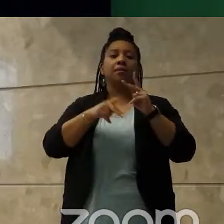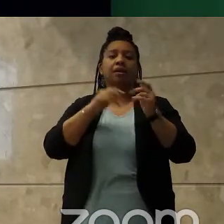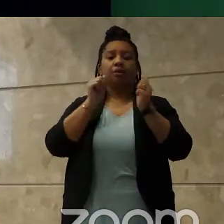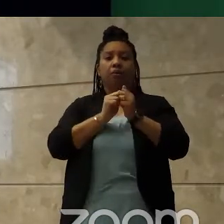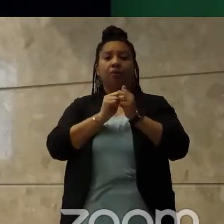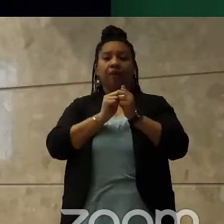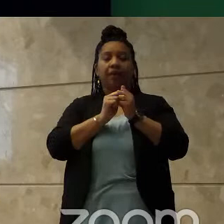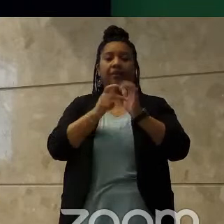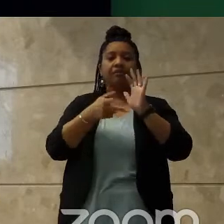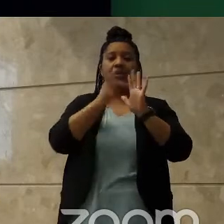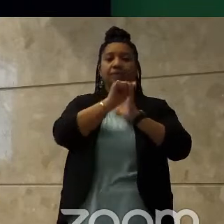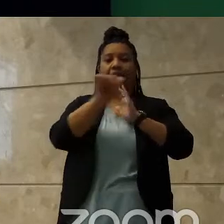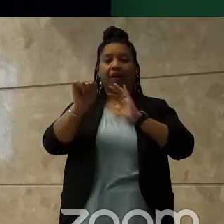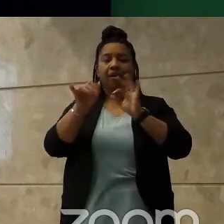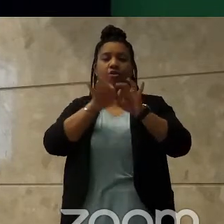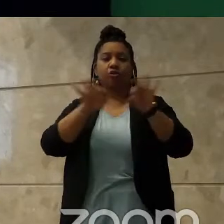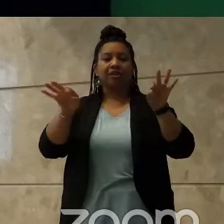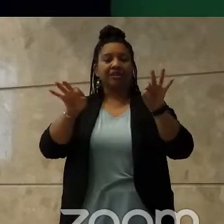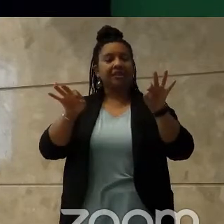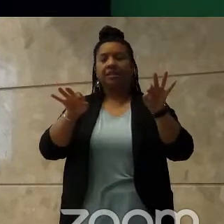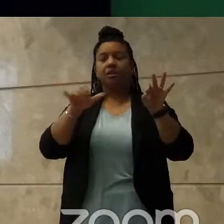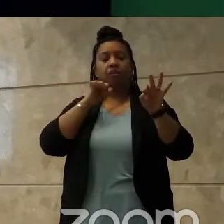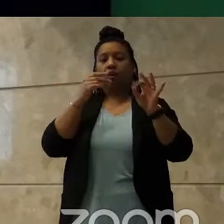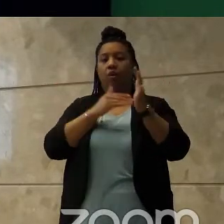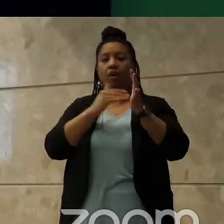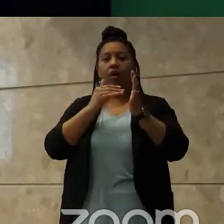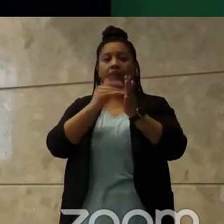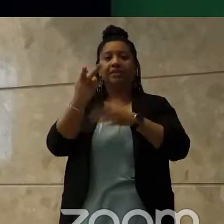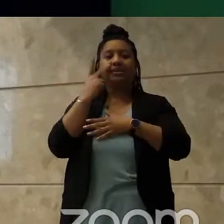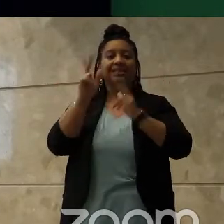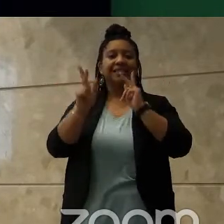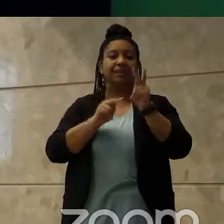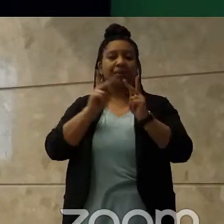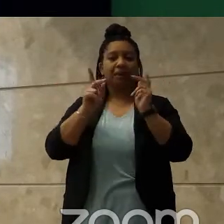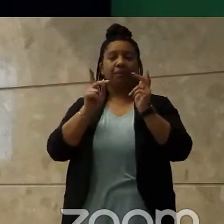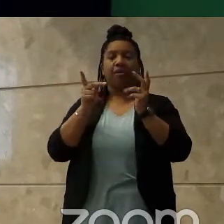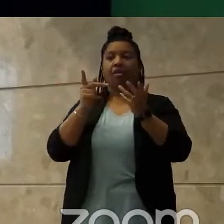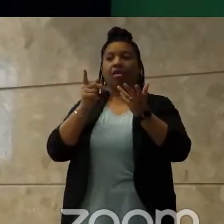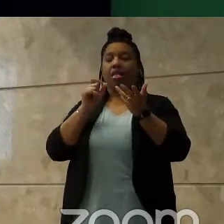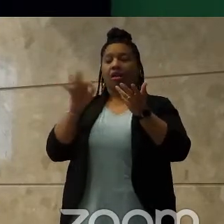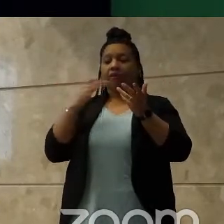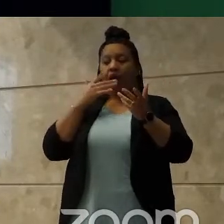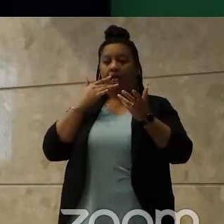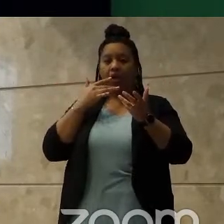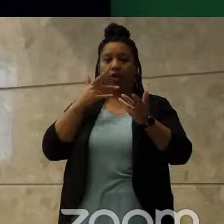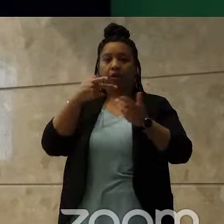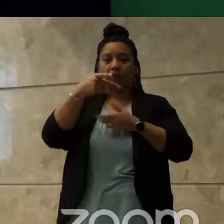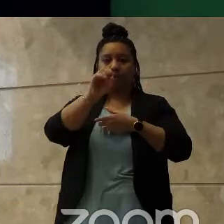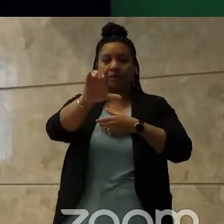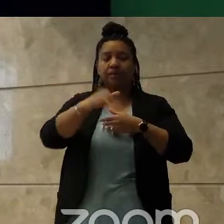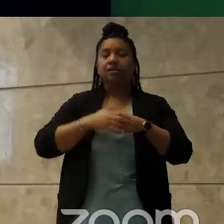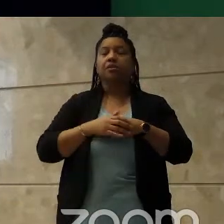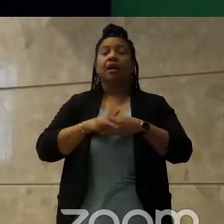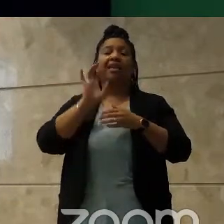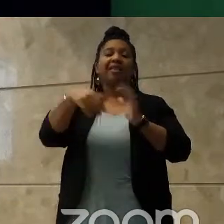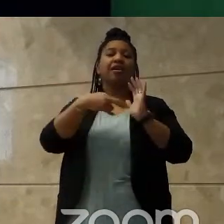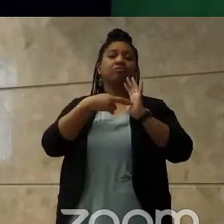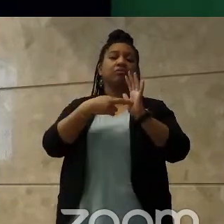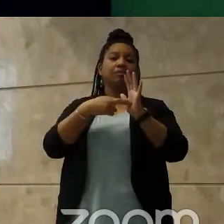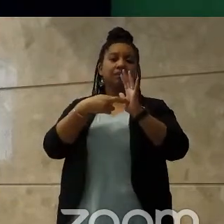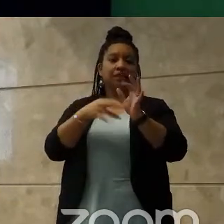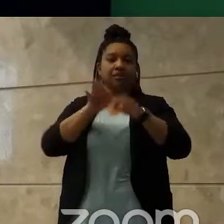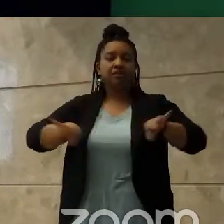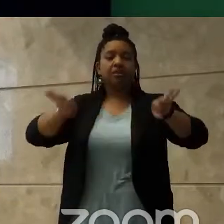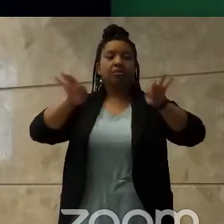degrees, you very rarely find people of color. And this representation is so critical, whether talking about